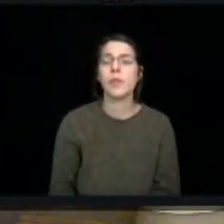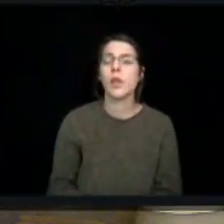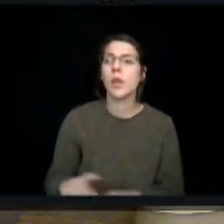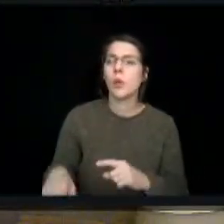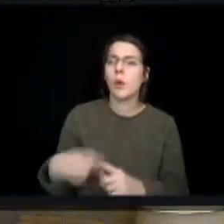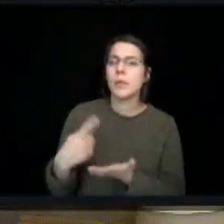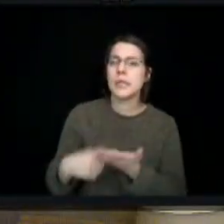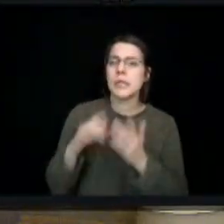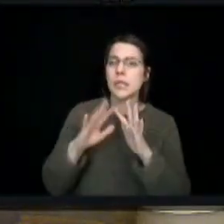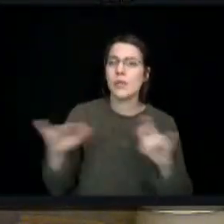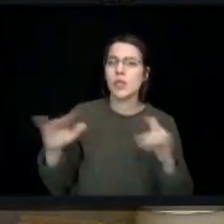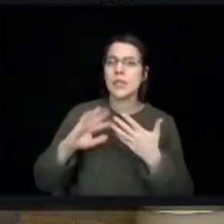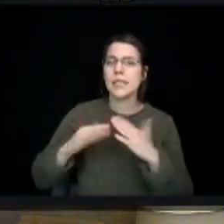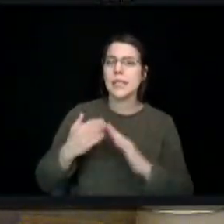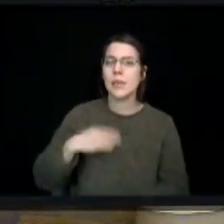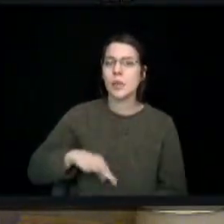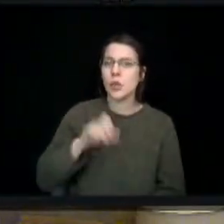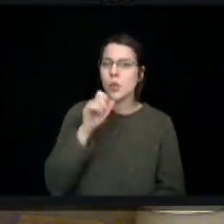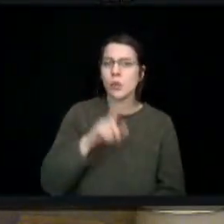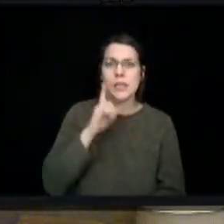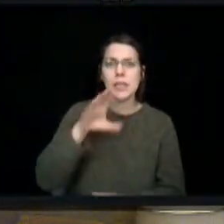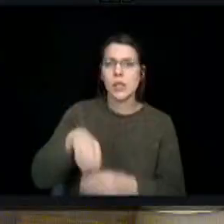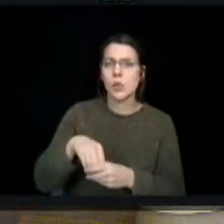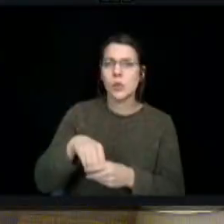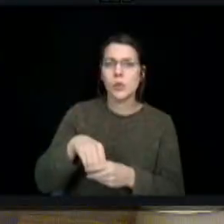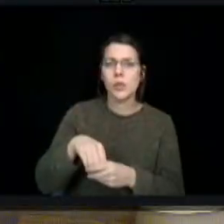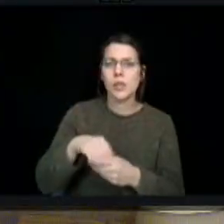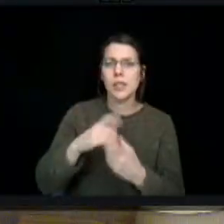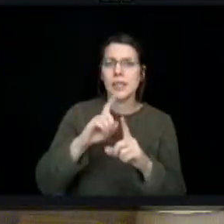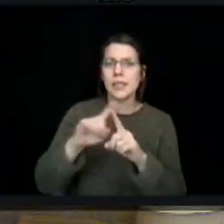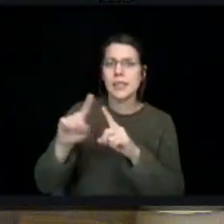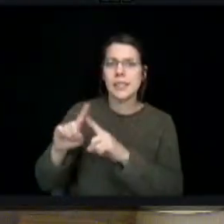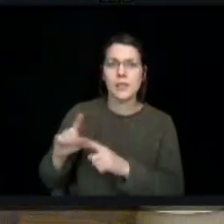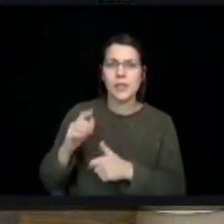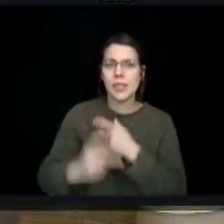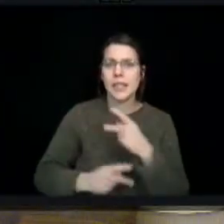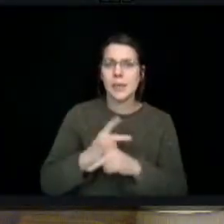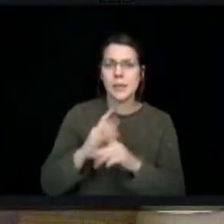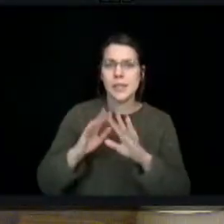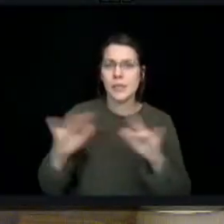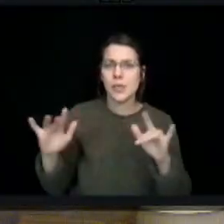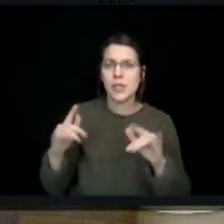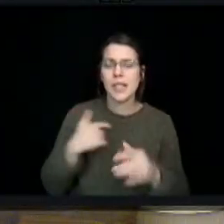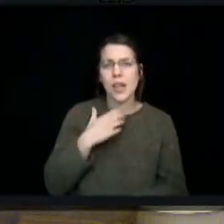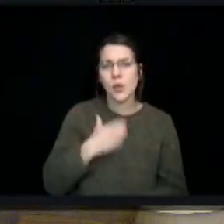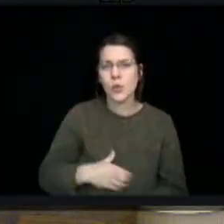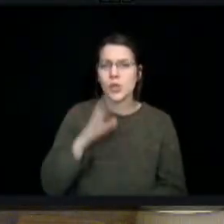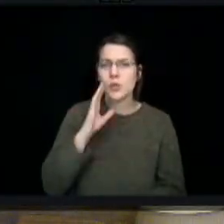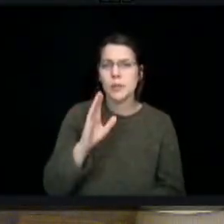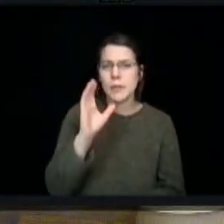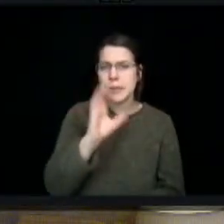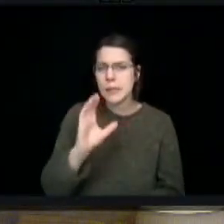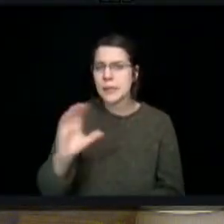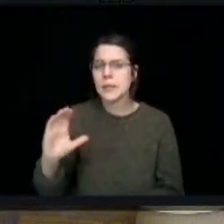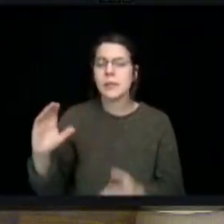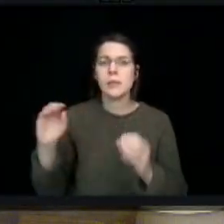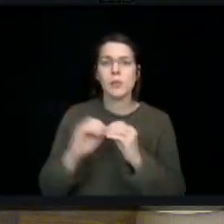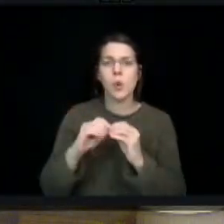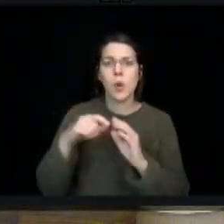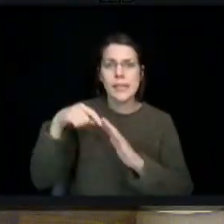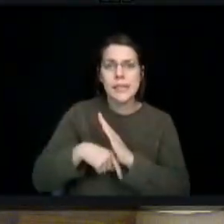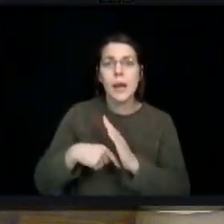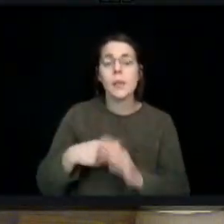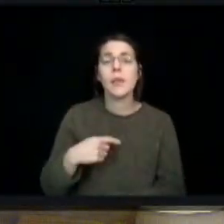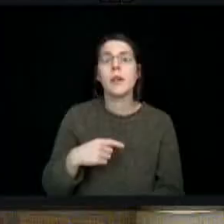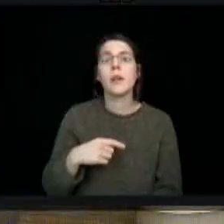city of Pittsburgh, we don't really include all types of diversity. Sure. And I really wish that we would look at that a little bit more in depth. I know when we were doing